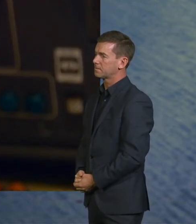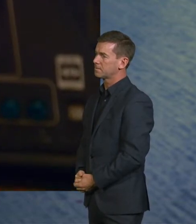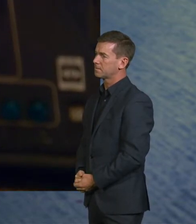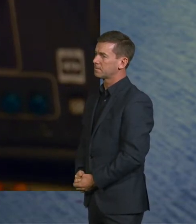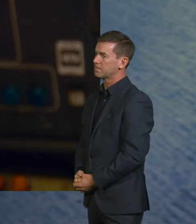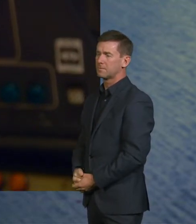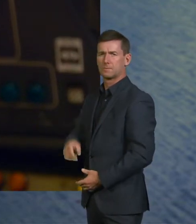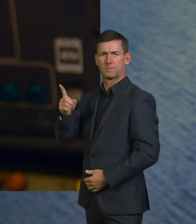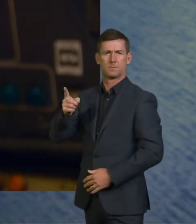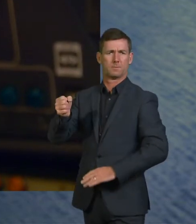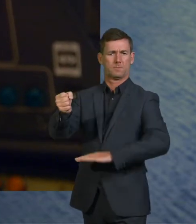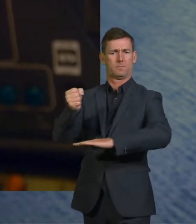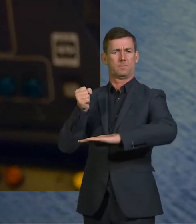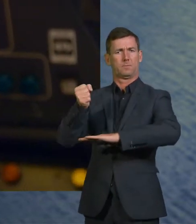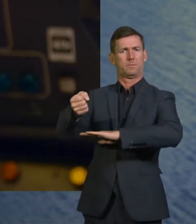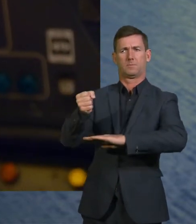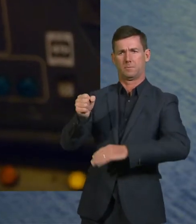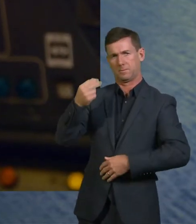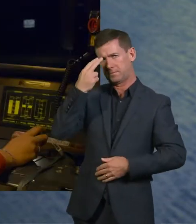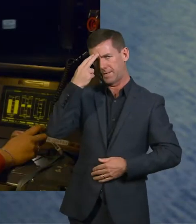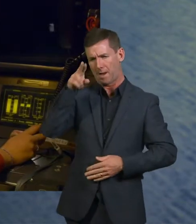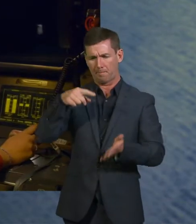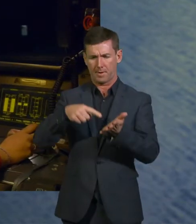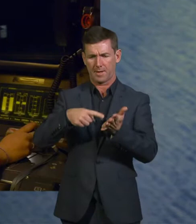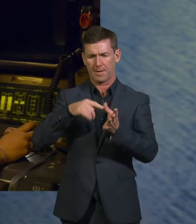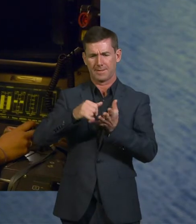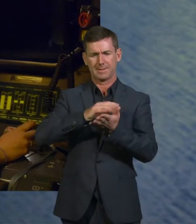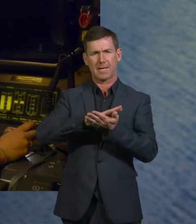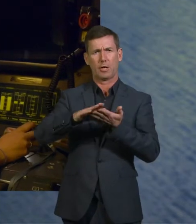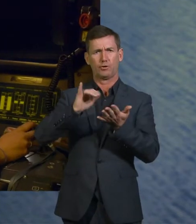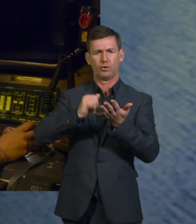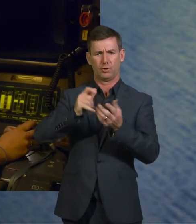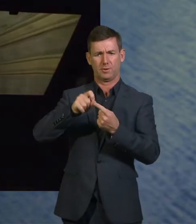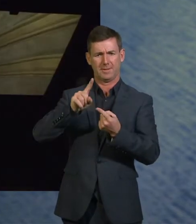At the controls is Tash Speed, one of Eurotunnel's newest recruits.